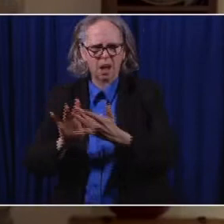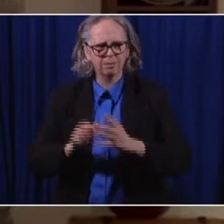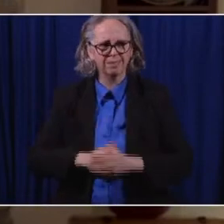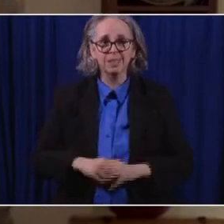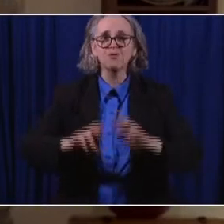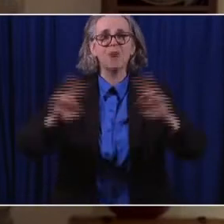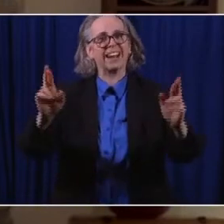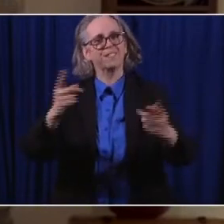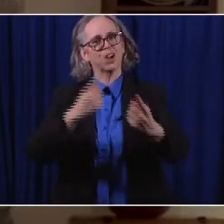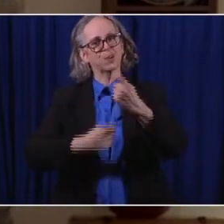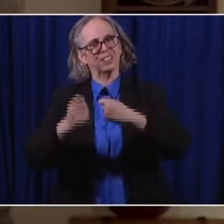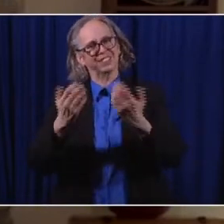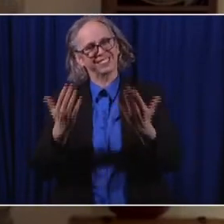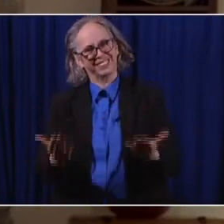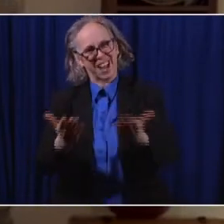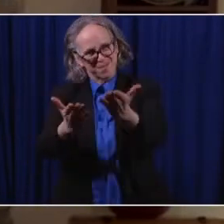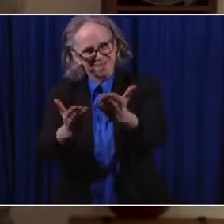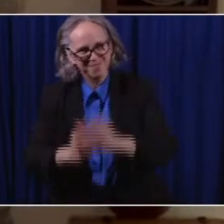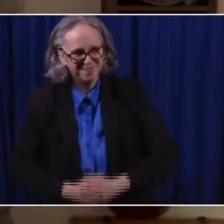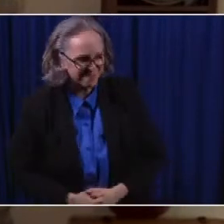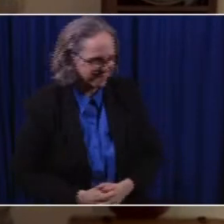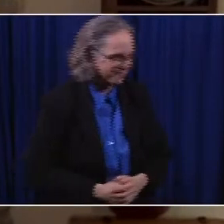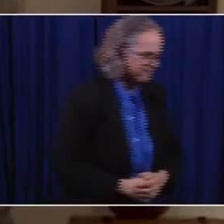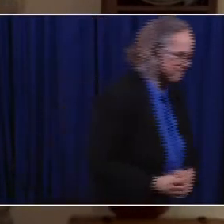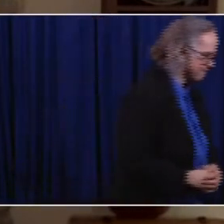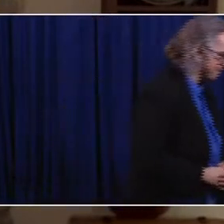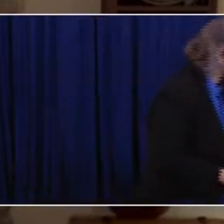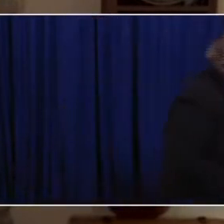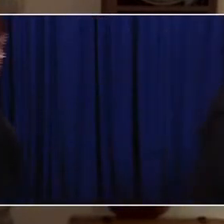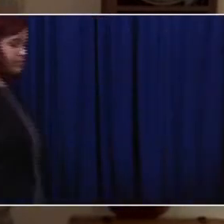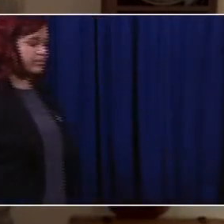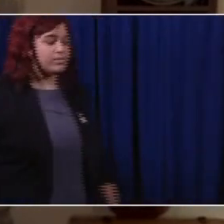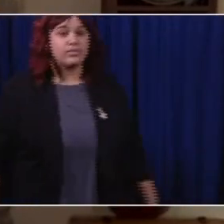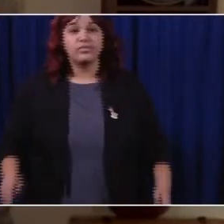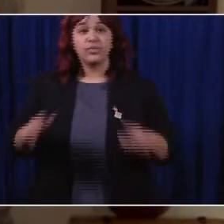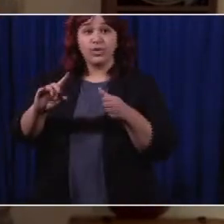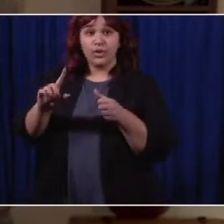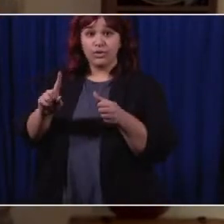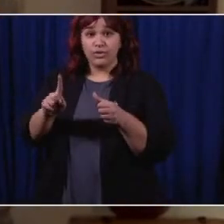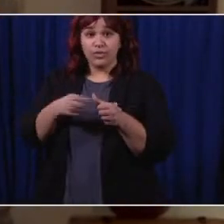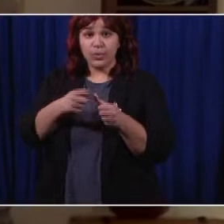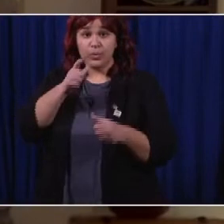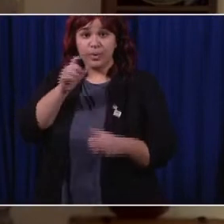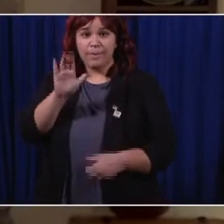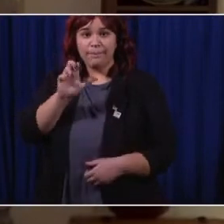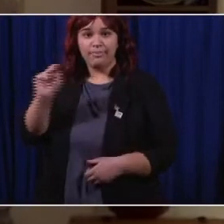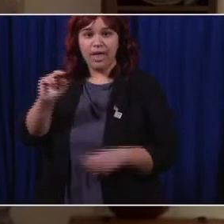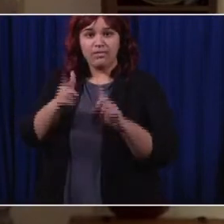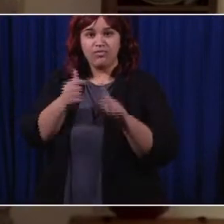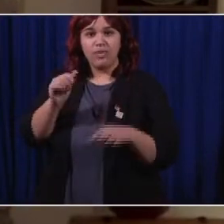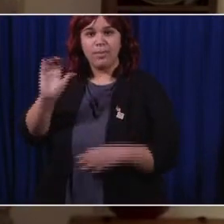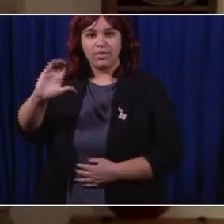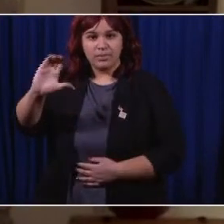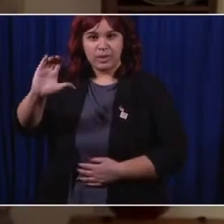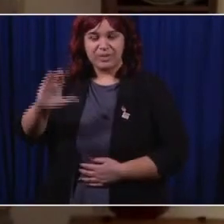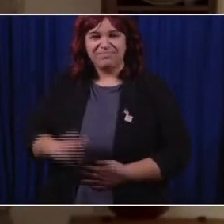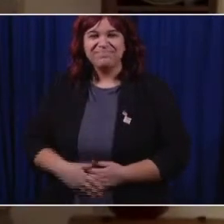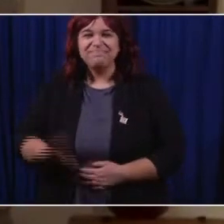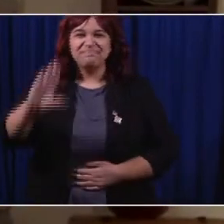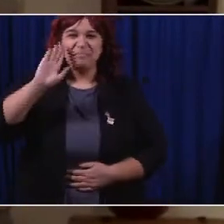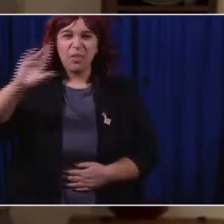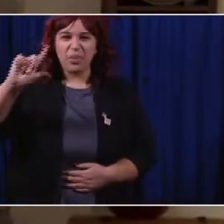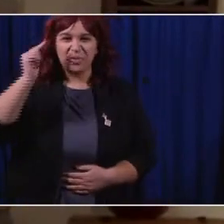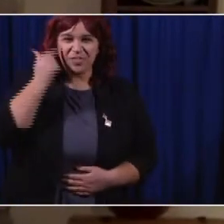questions. Governor, first question today is from Bennett Haberly at WBNS in Columbus. Hey, Governor.